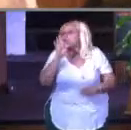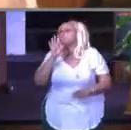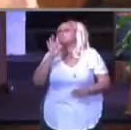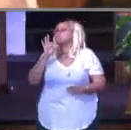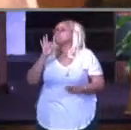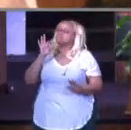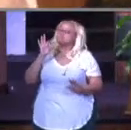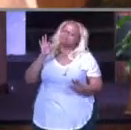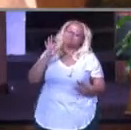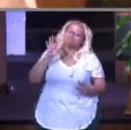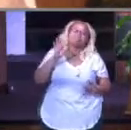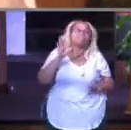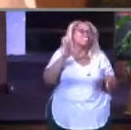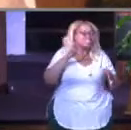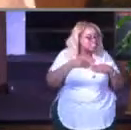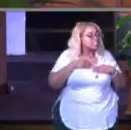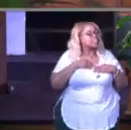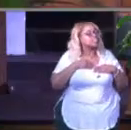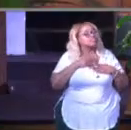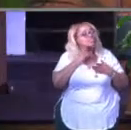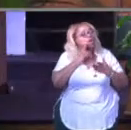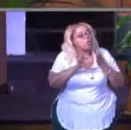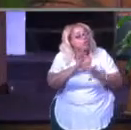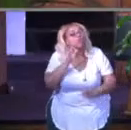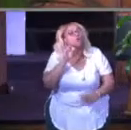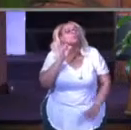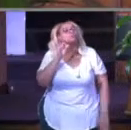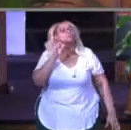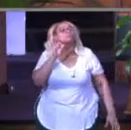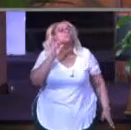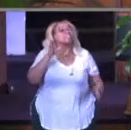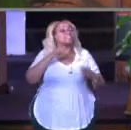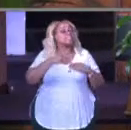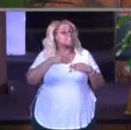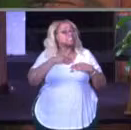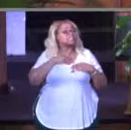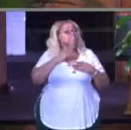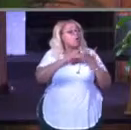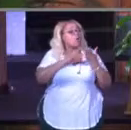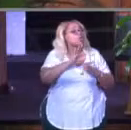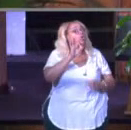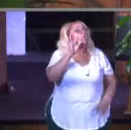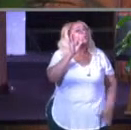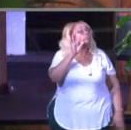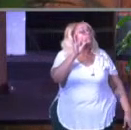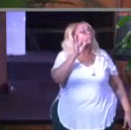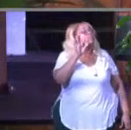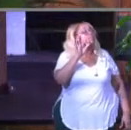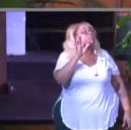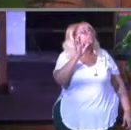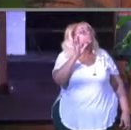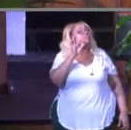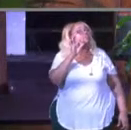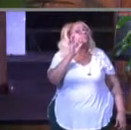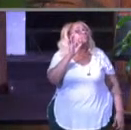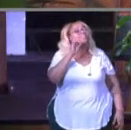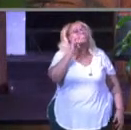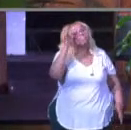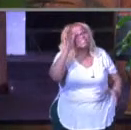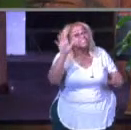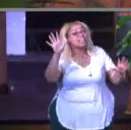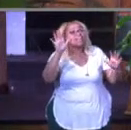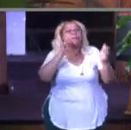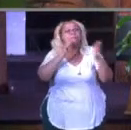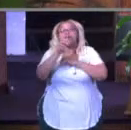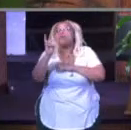Holy Ghost. Receive the Holy Ghost. Receive the Holy Ghost. As the deer